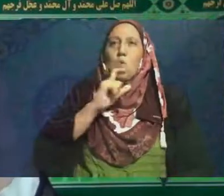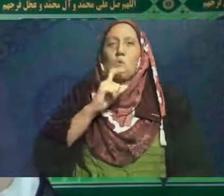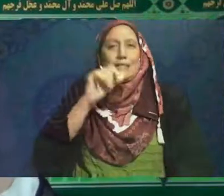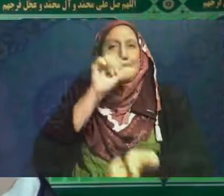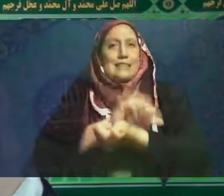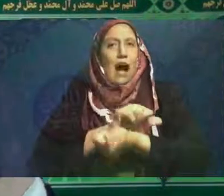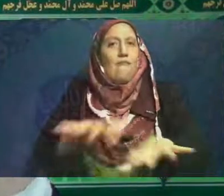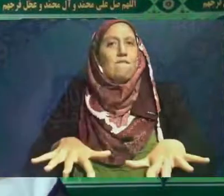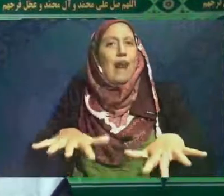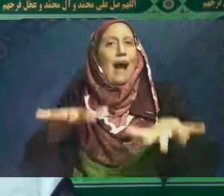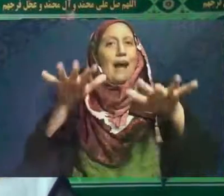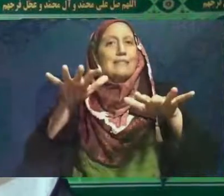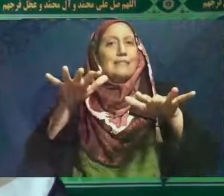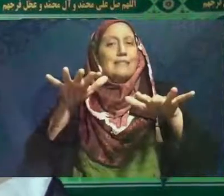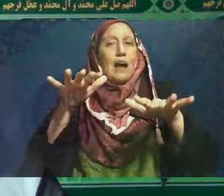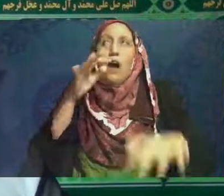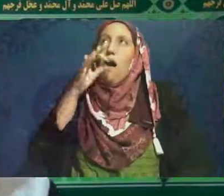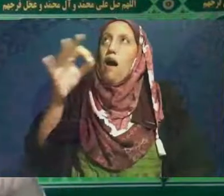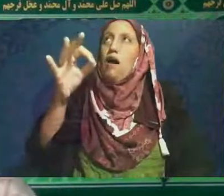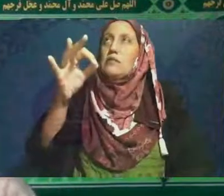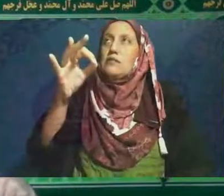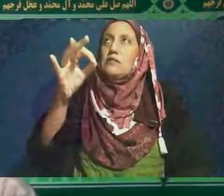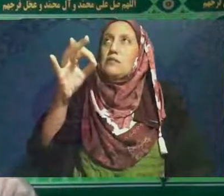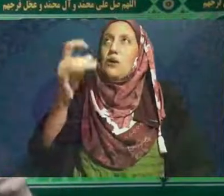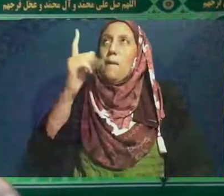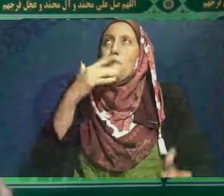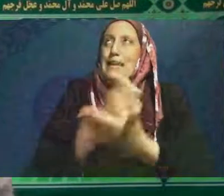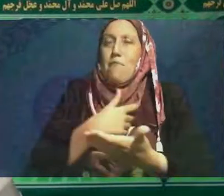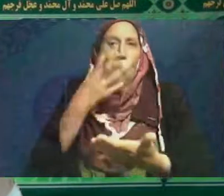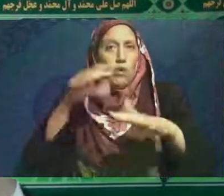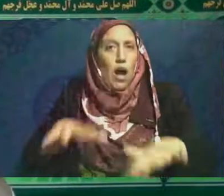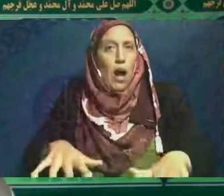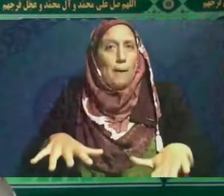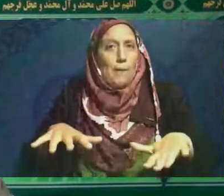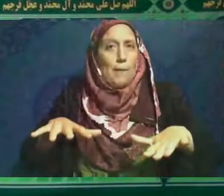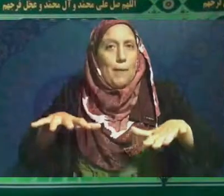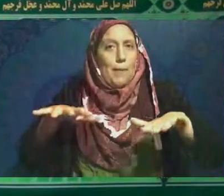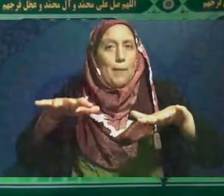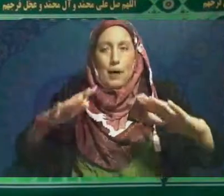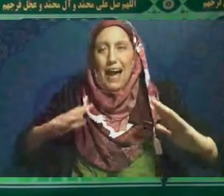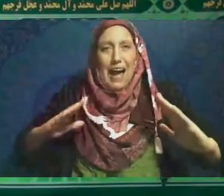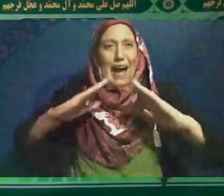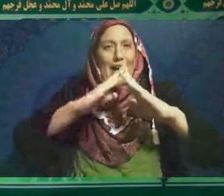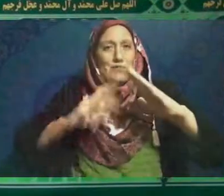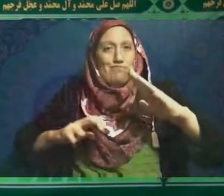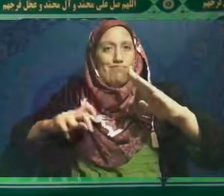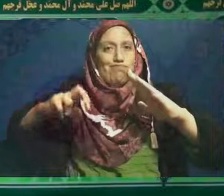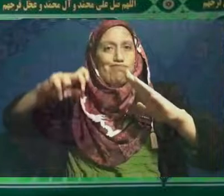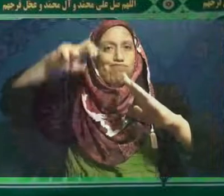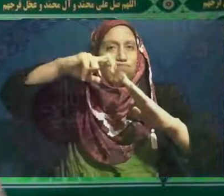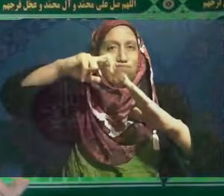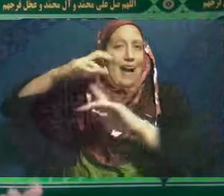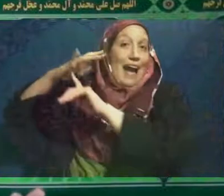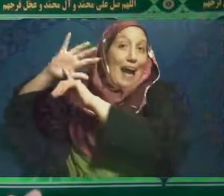roof of his house. Helicopter came, passed by, dropped the rope, and they asked him to grab the rope and we'll pull you out. All